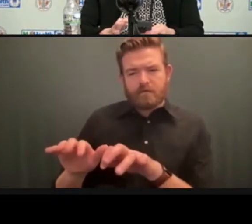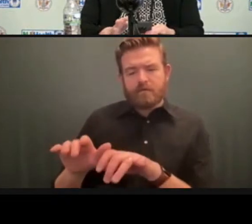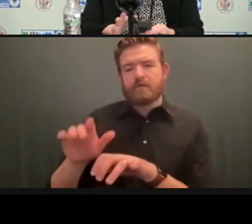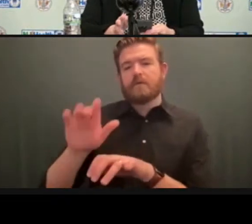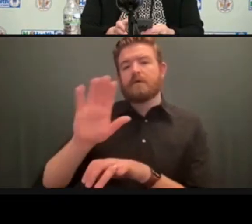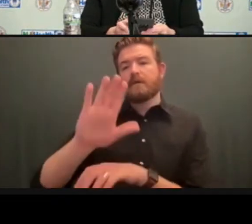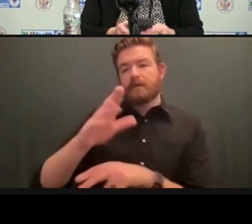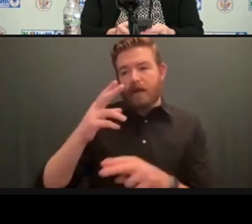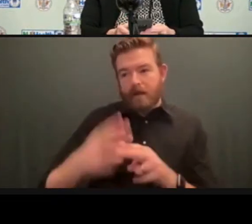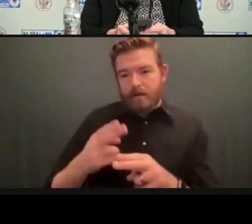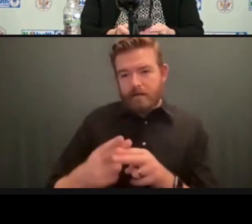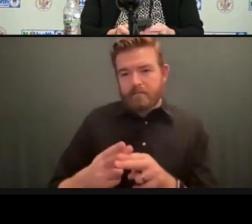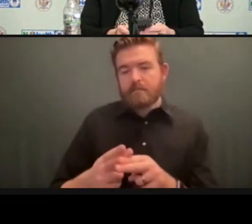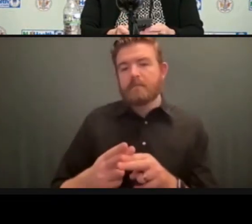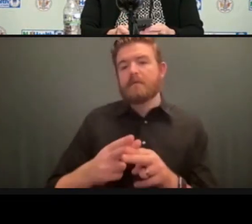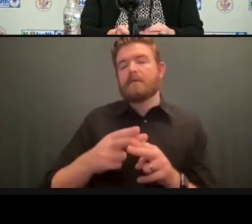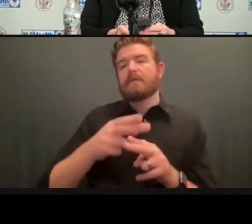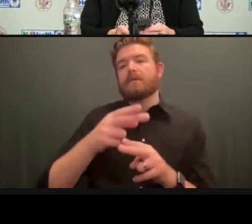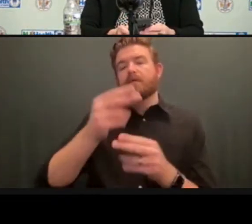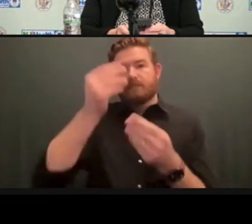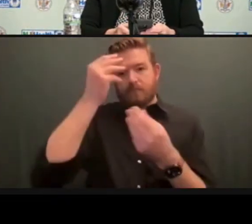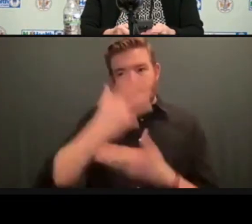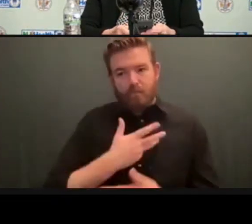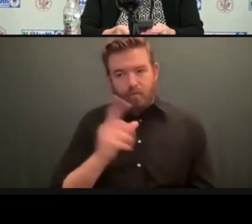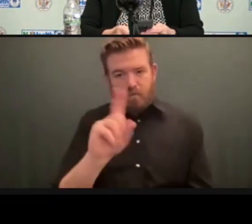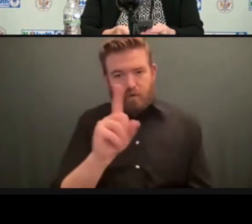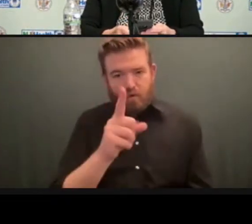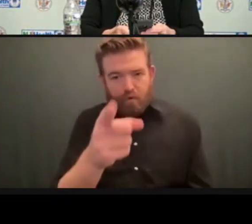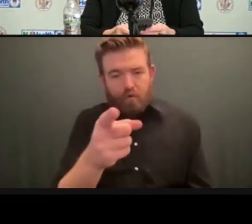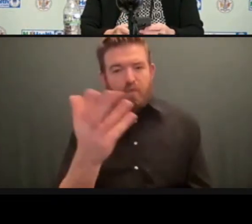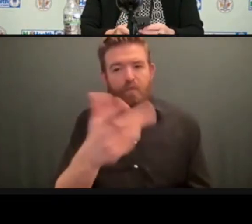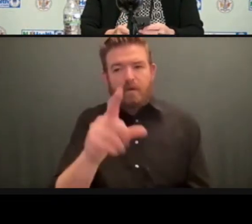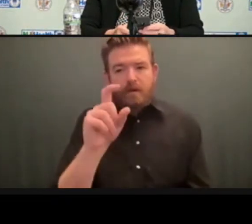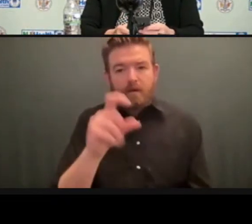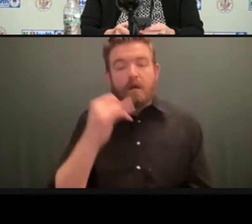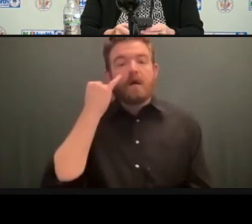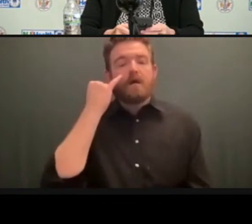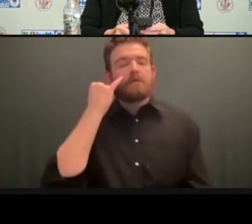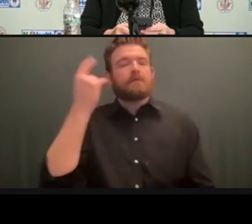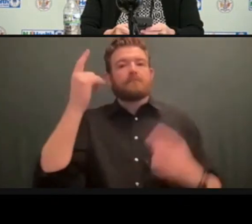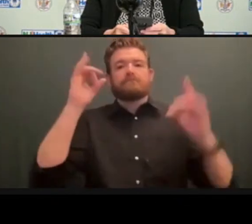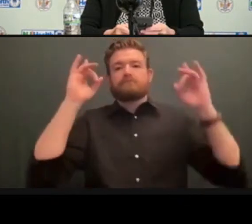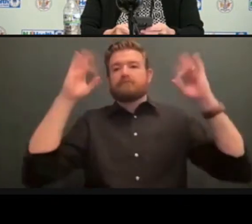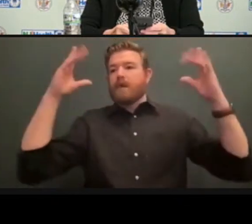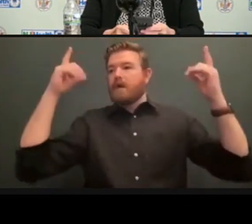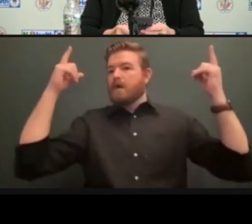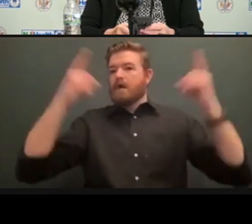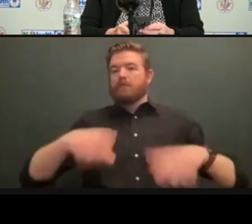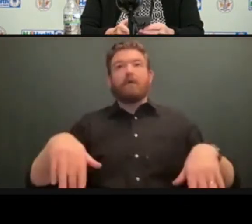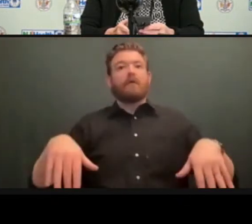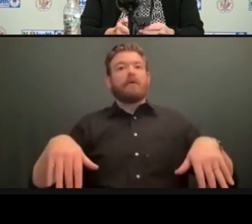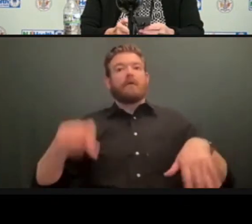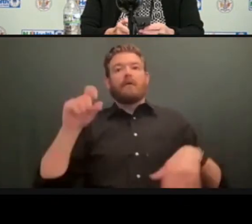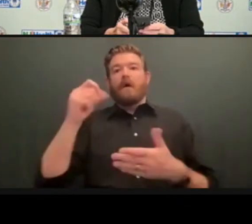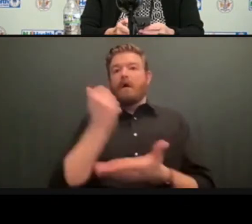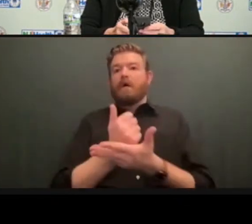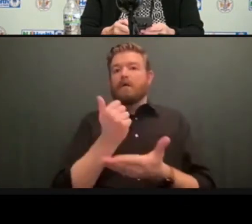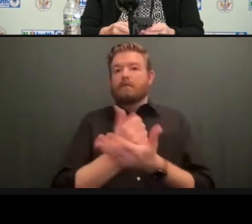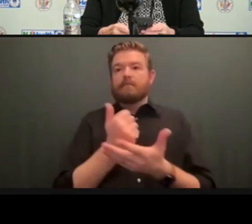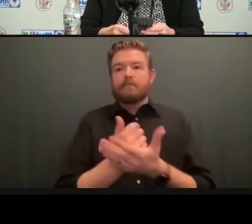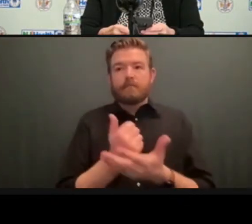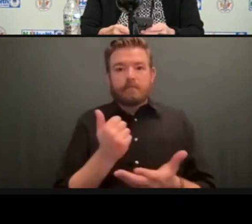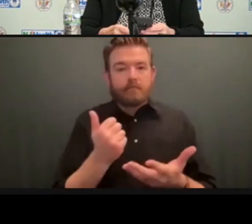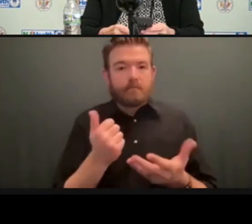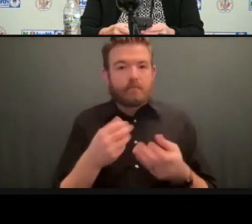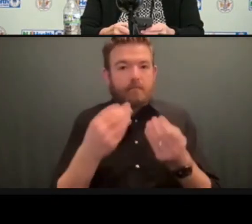needs may be during a disaster. With regards to the the COVID response, Governor. Certainly that East